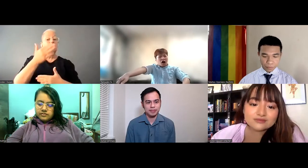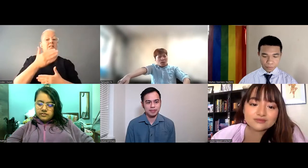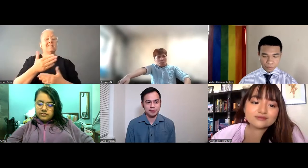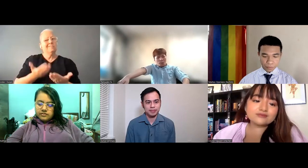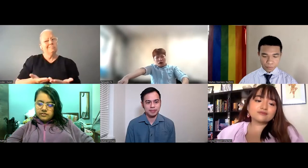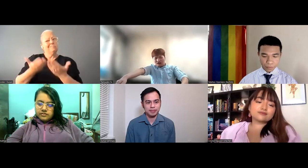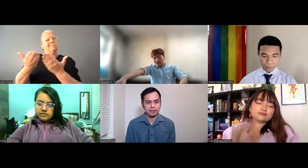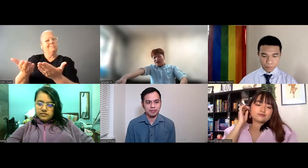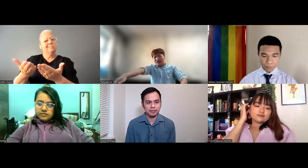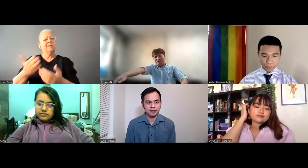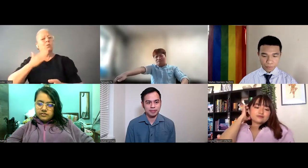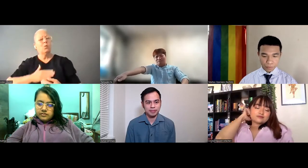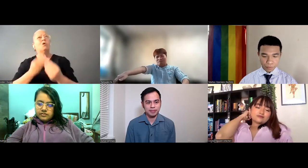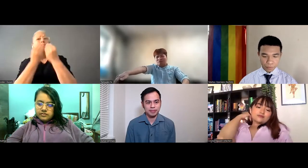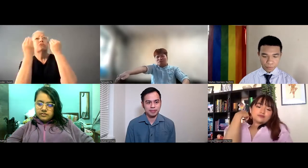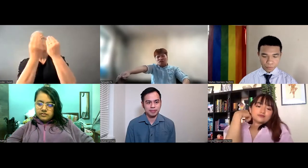and prepare